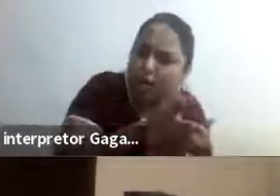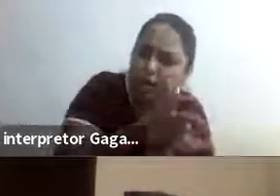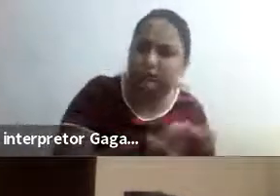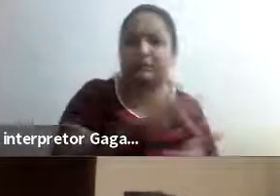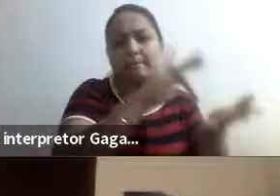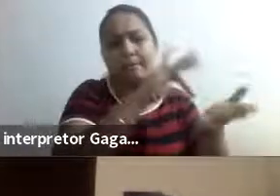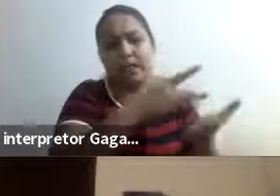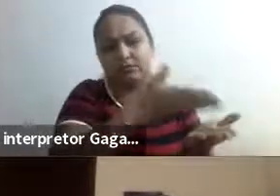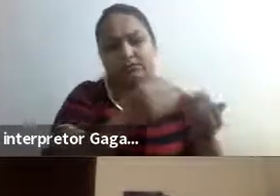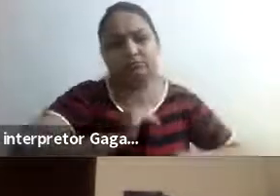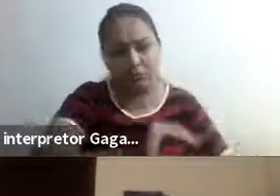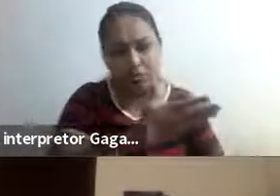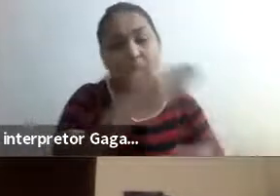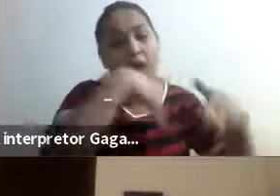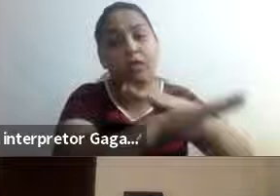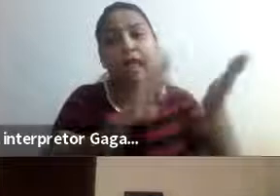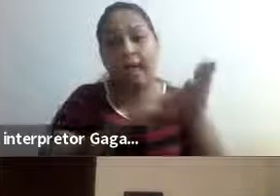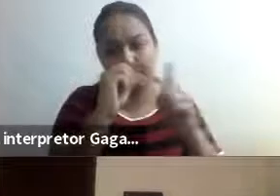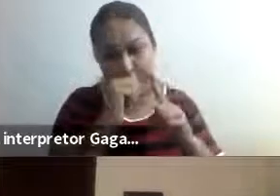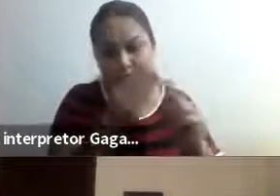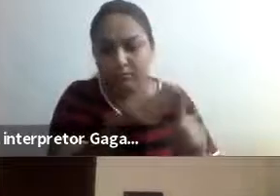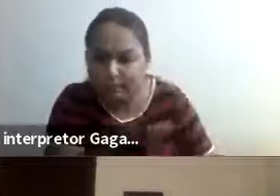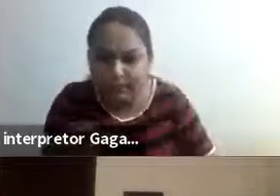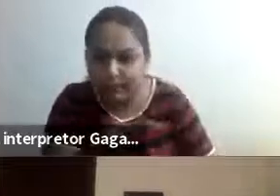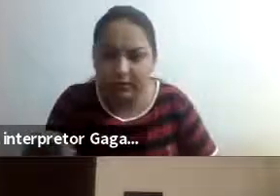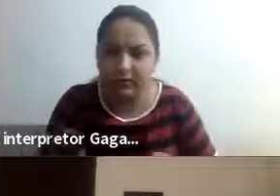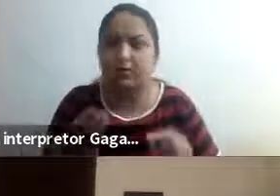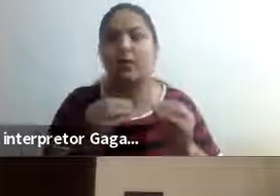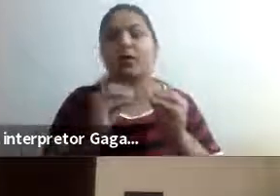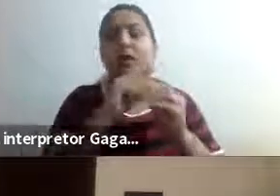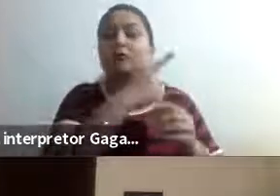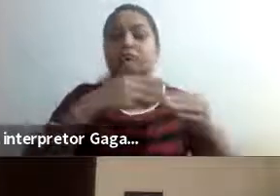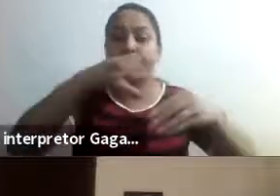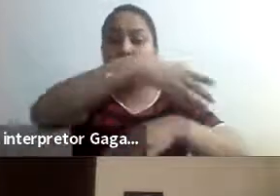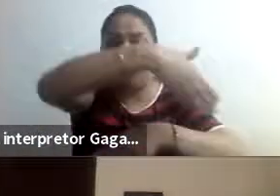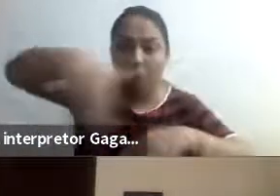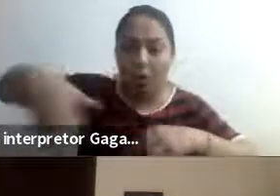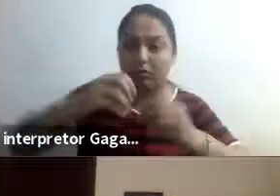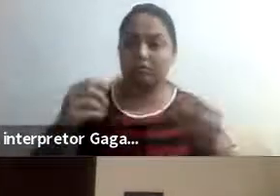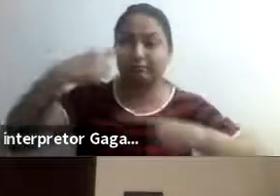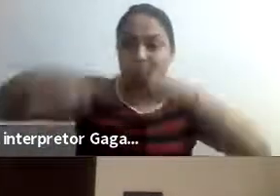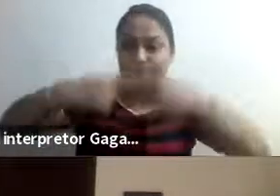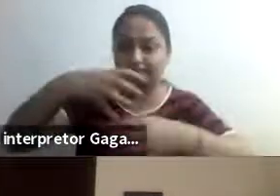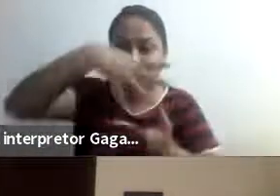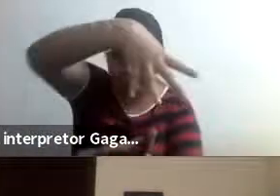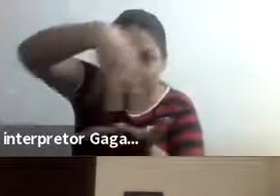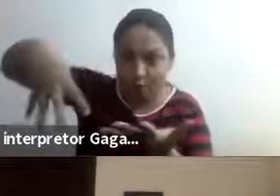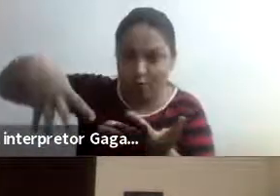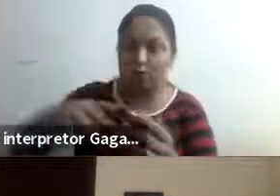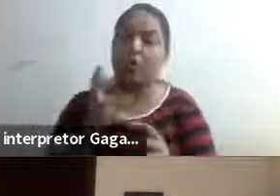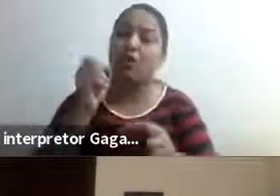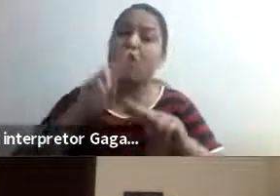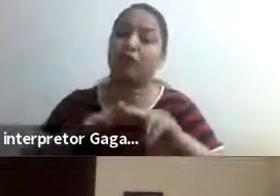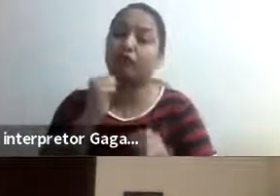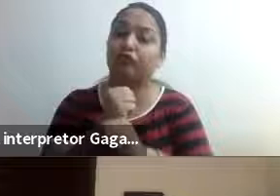Pitol in Madhya Pradesh, very close to the border of Gujarat. And for the for the first 15 years of her